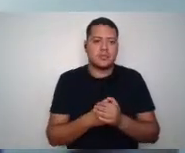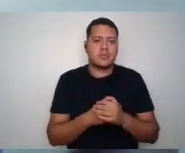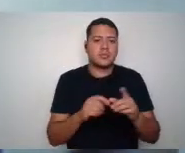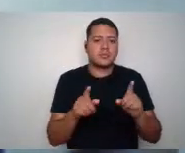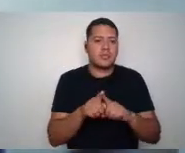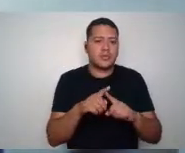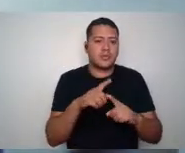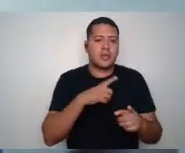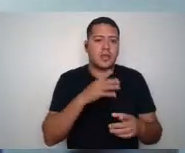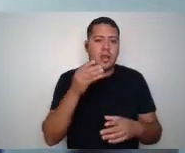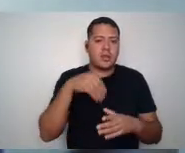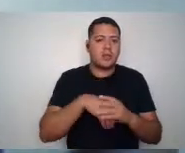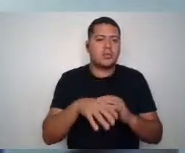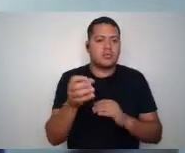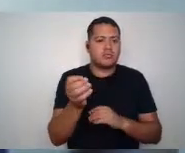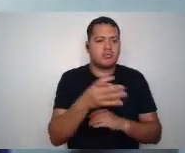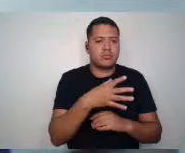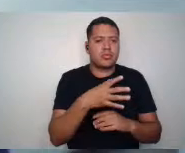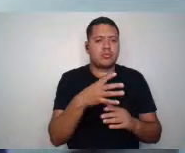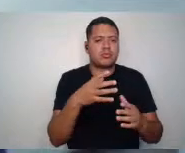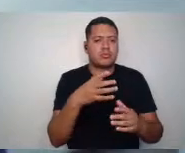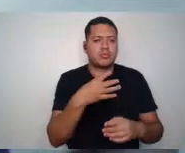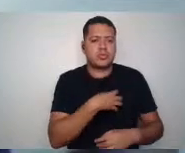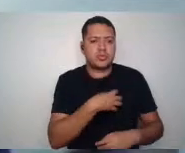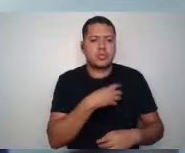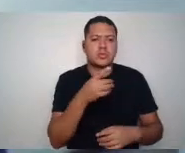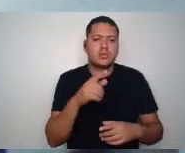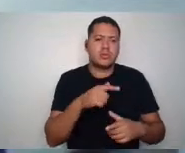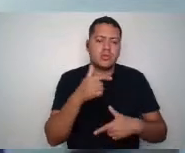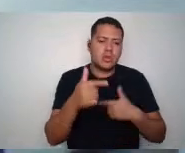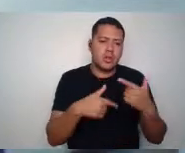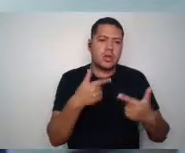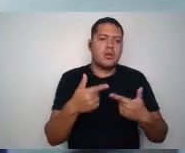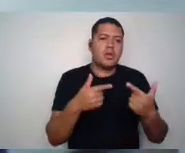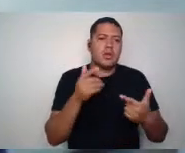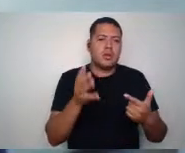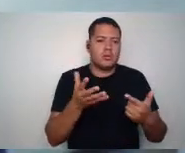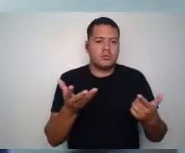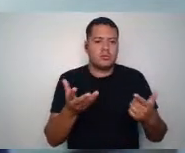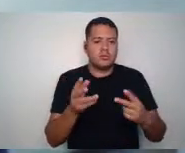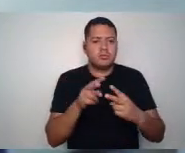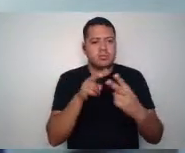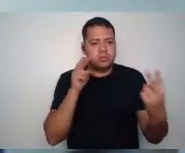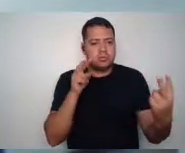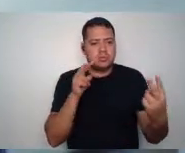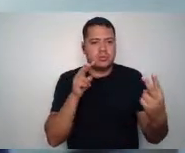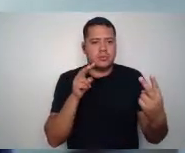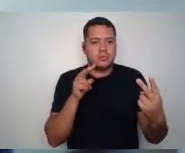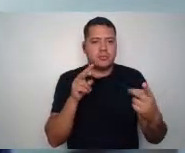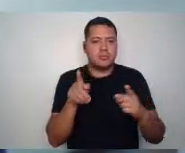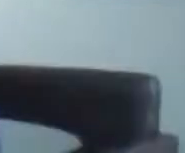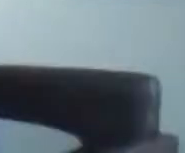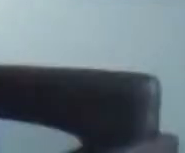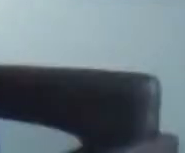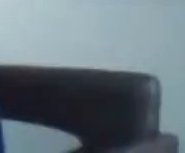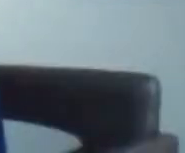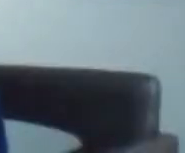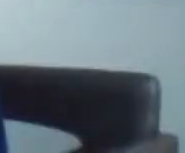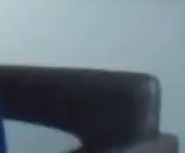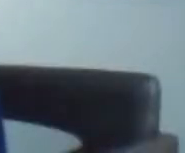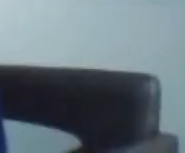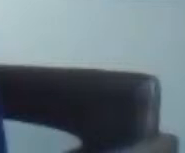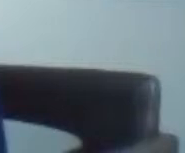social psychological risks that are evident in these new forms of work, since starting with crowd working, with